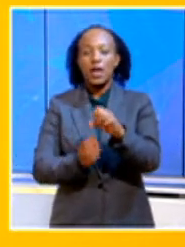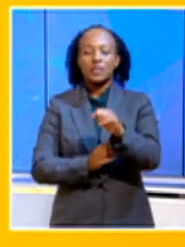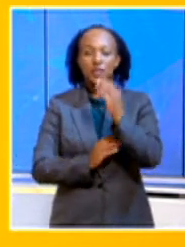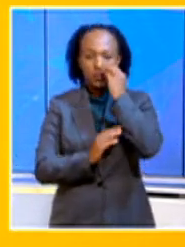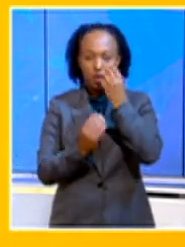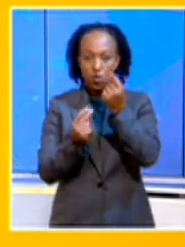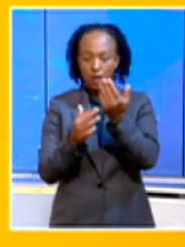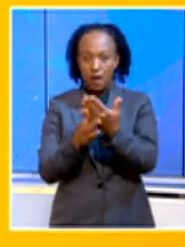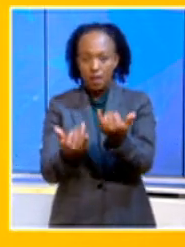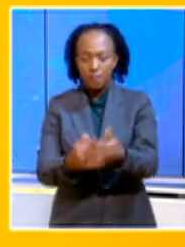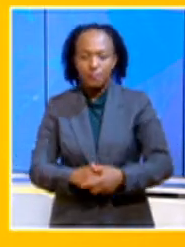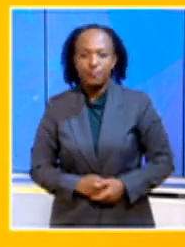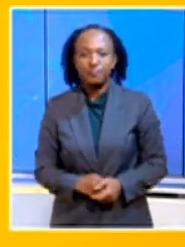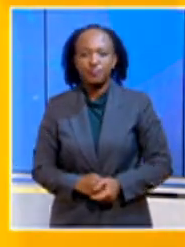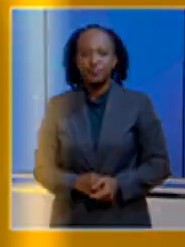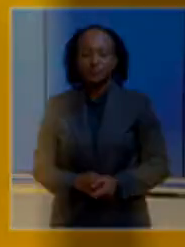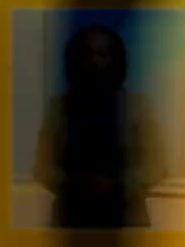SABC News, but let's quickly take a break.